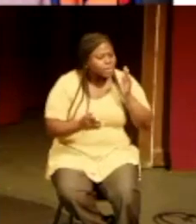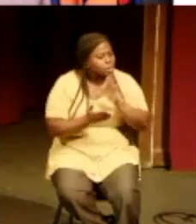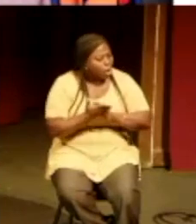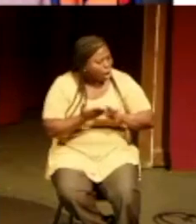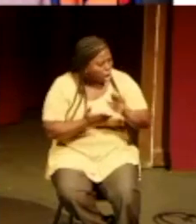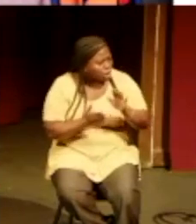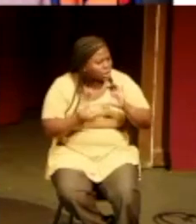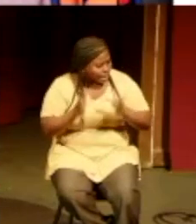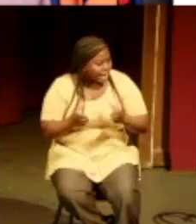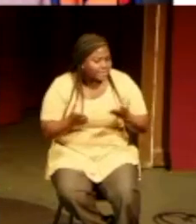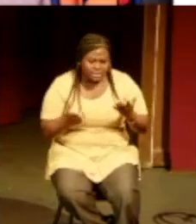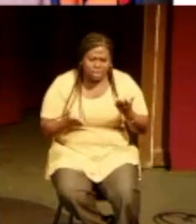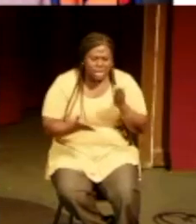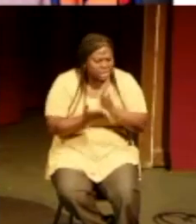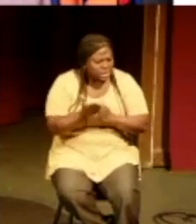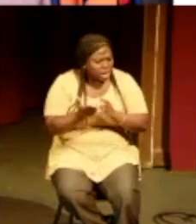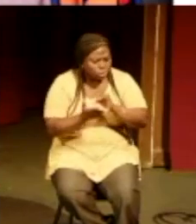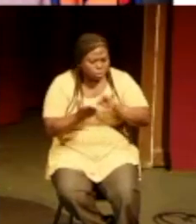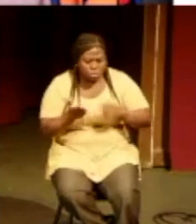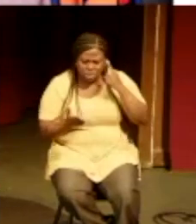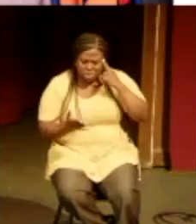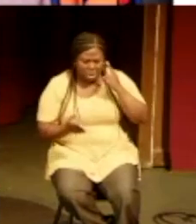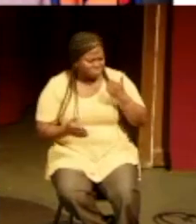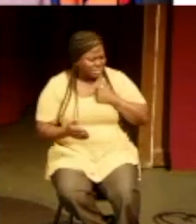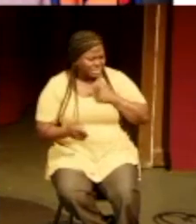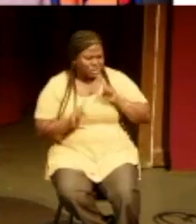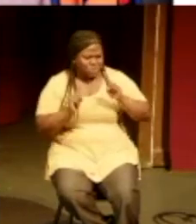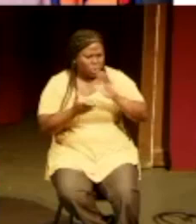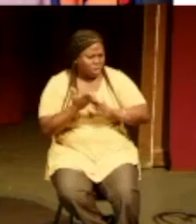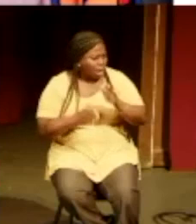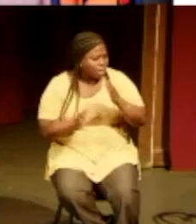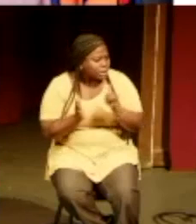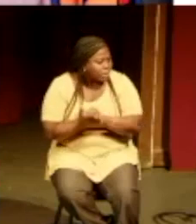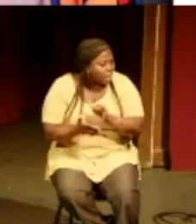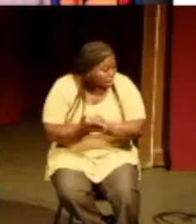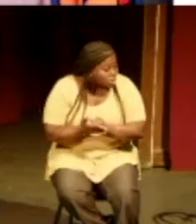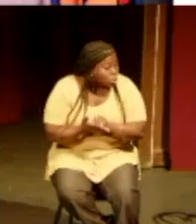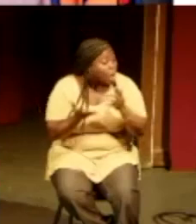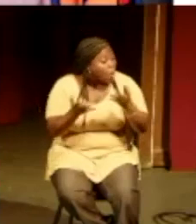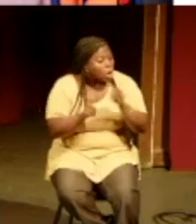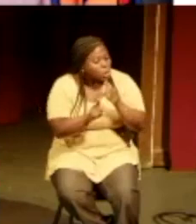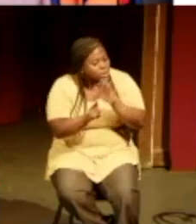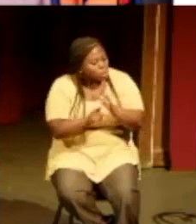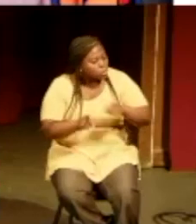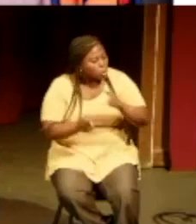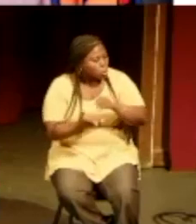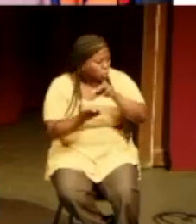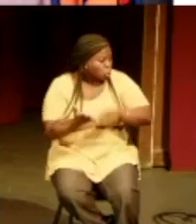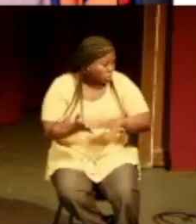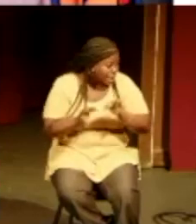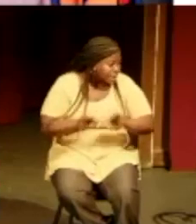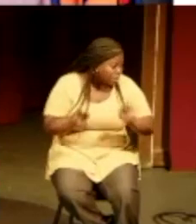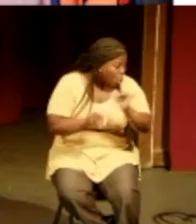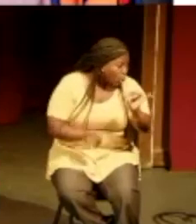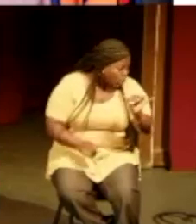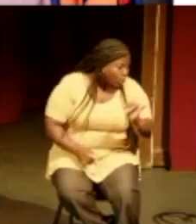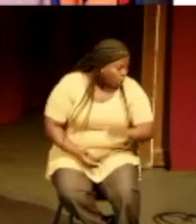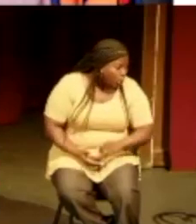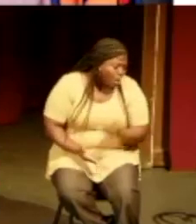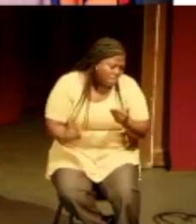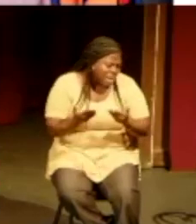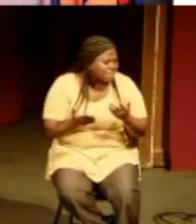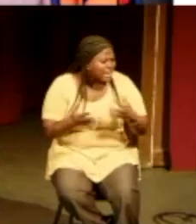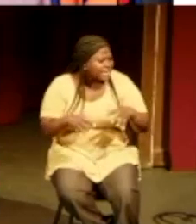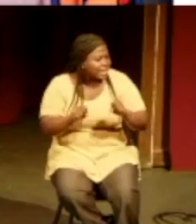material or thought it would be too difficult. So it is nice to ease them in with one class per semester or so while they're in high school. It's